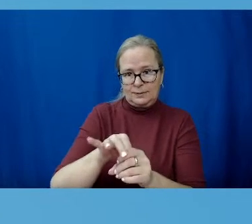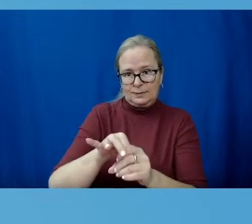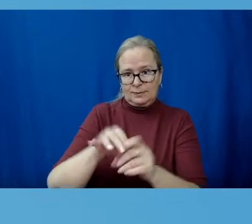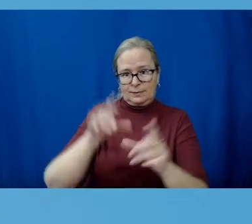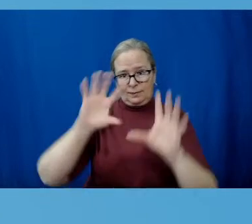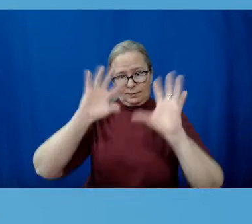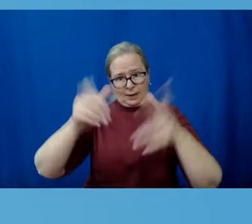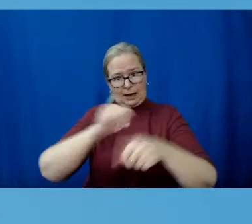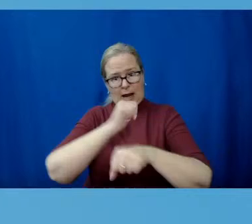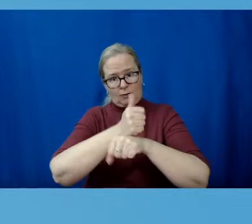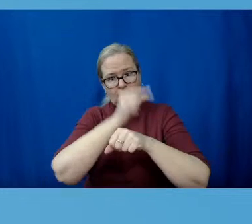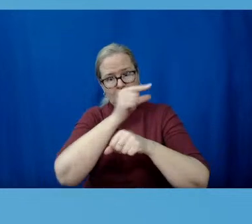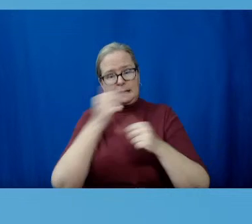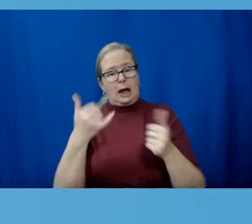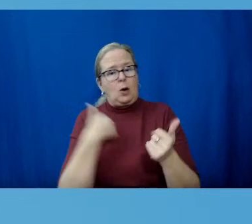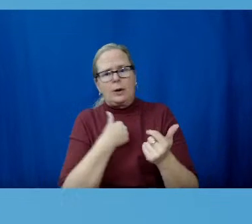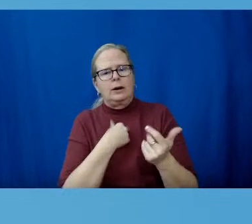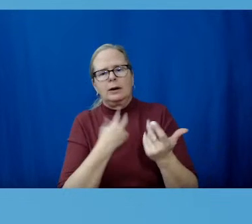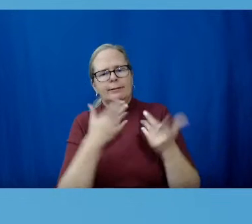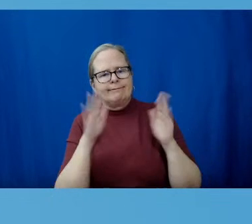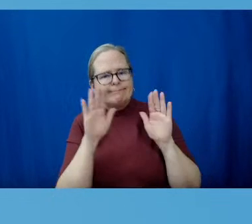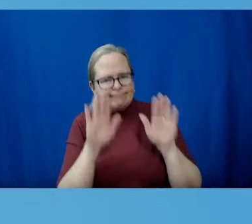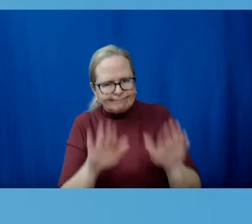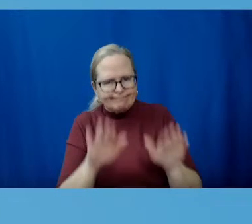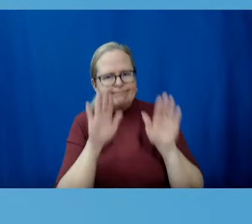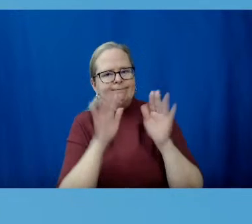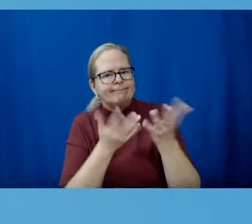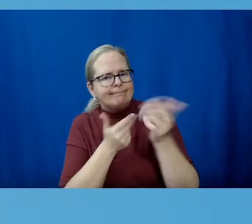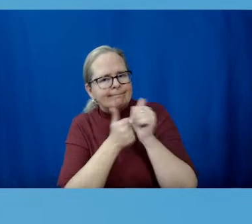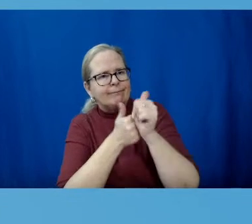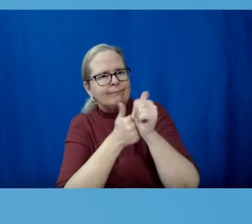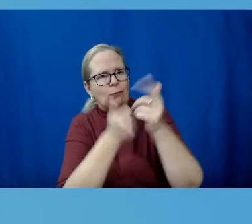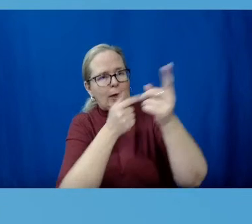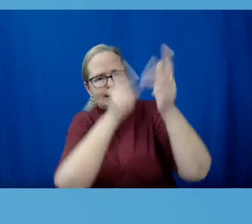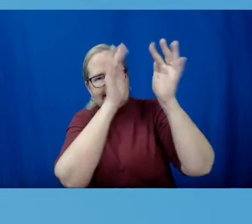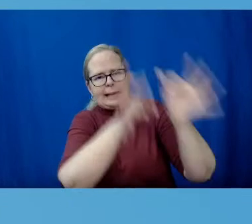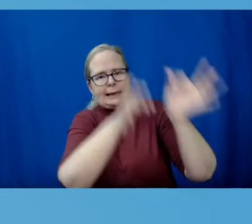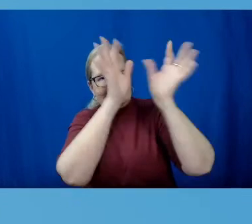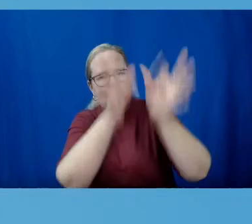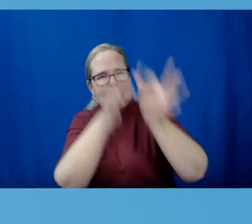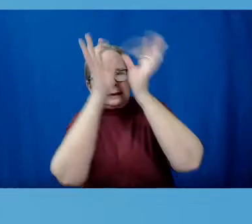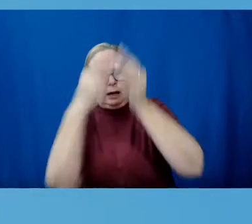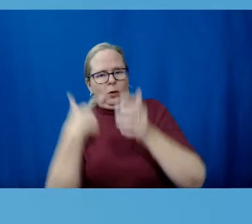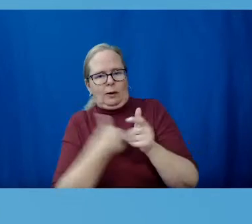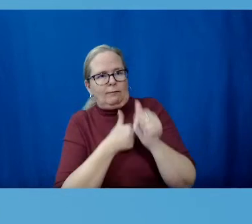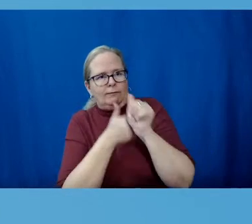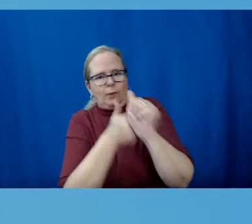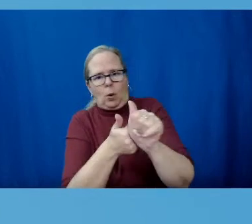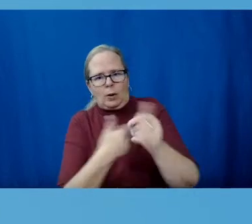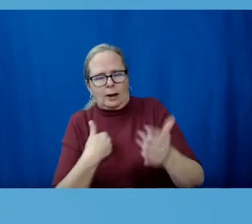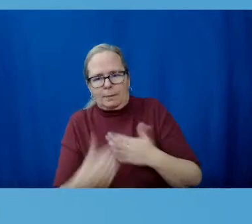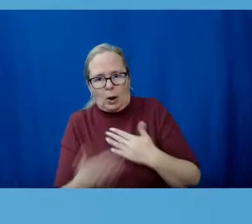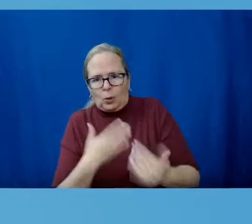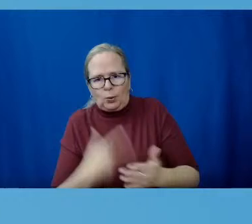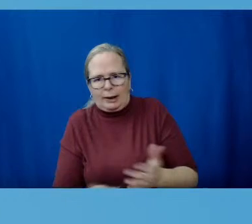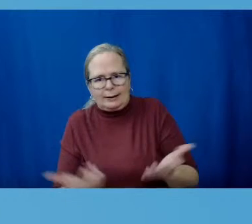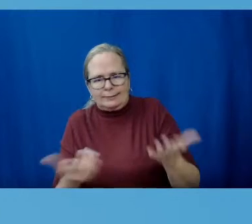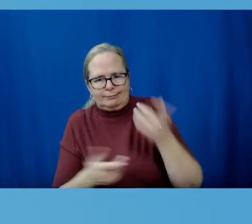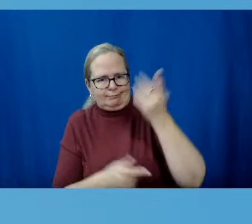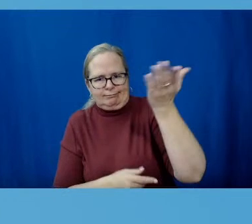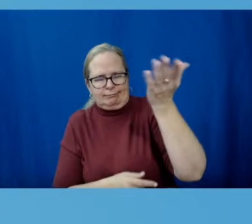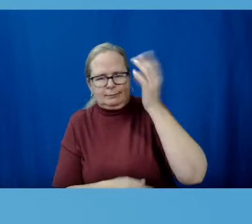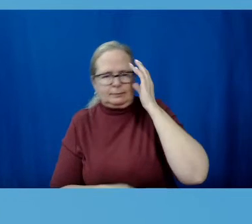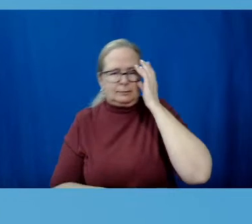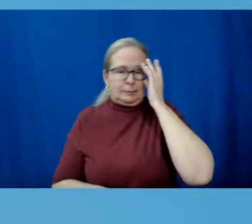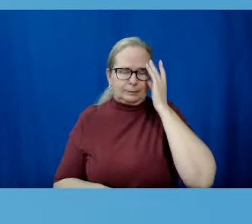you sit on. And I think people have always thought that the courts present an avenue for challenging that, and that's true to some